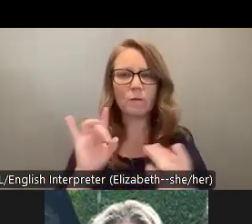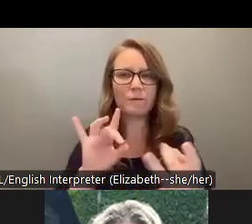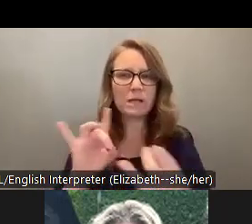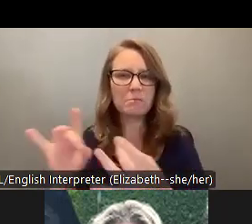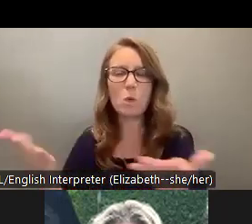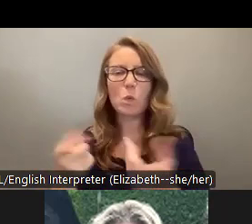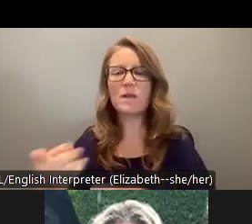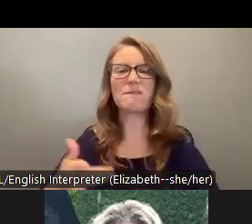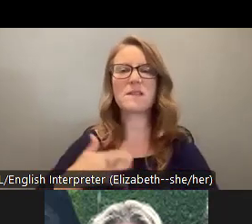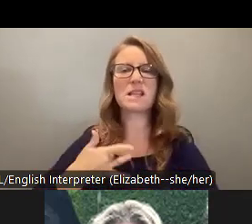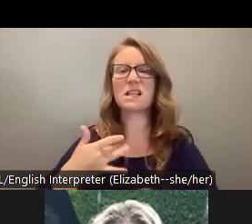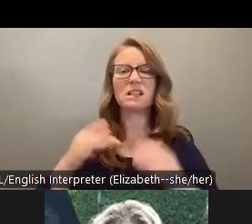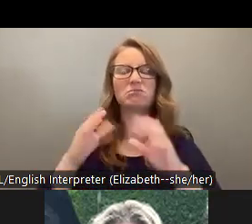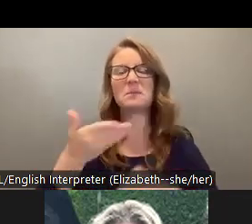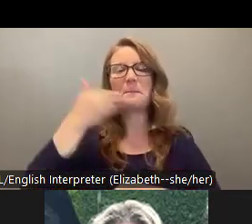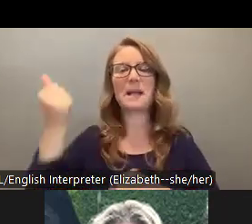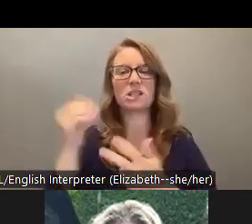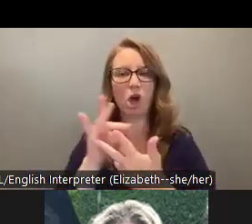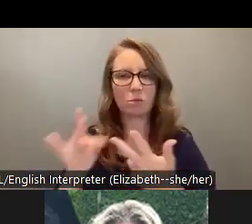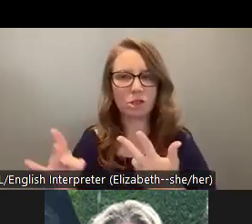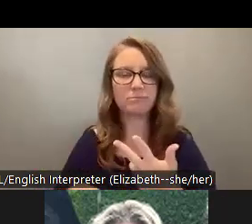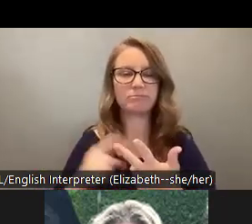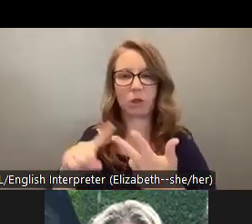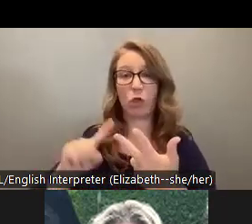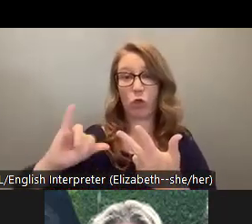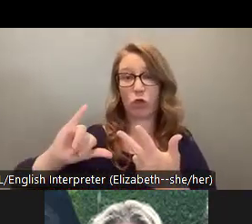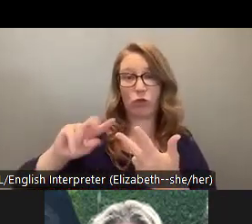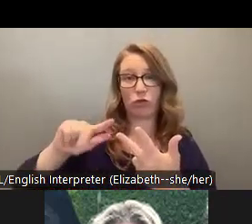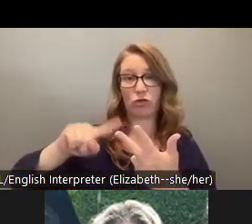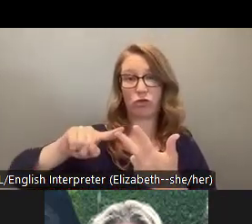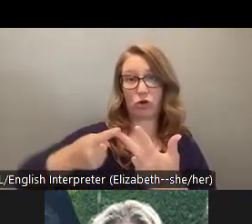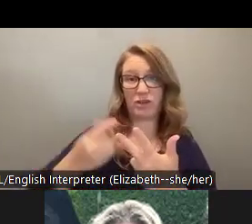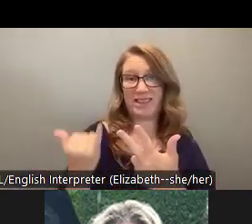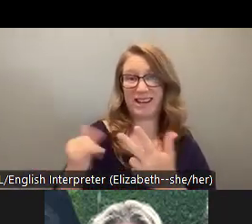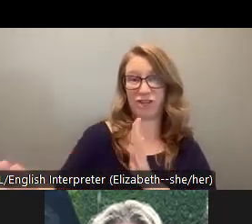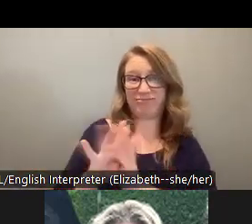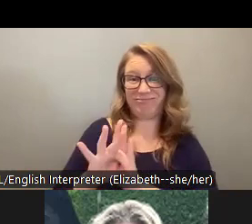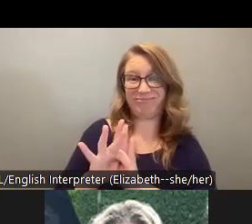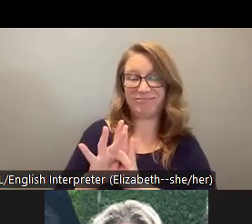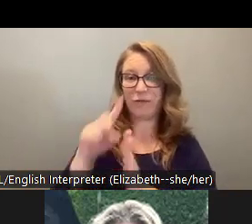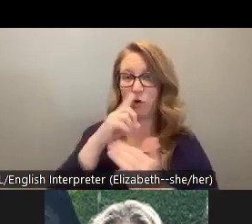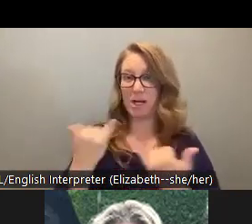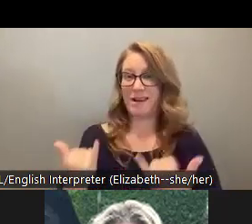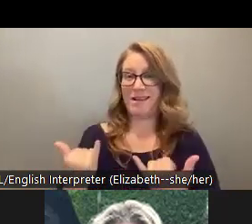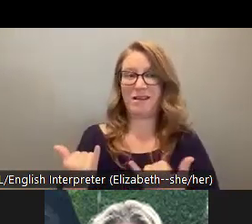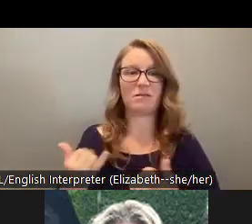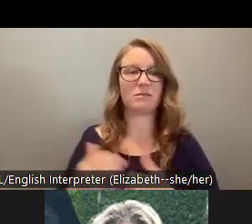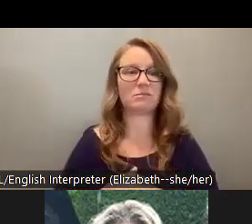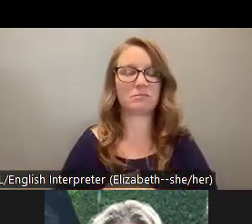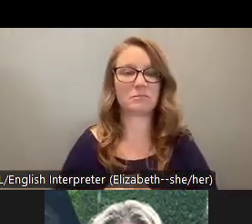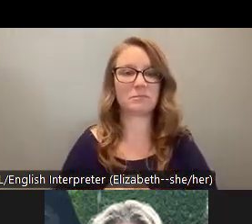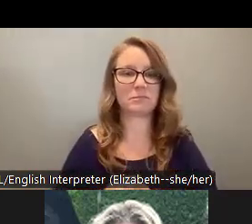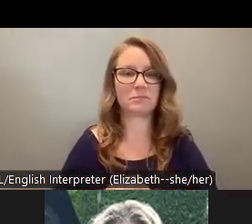is the overall best option. Again, option three is the one that has been currently selected, and then just wanting to